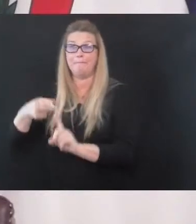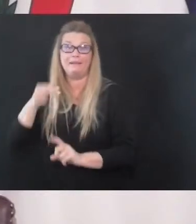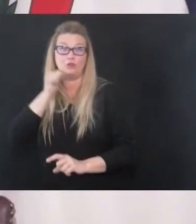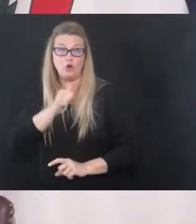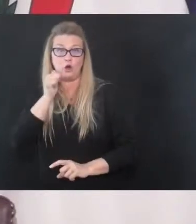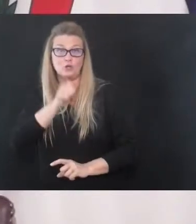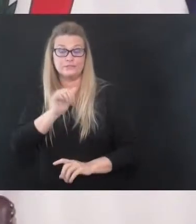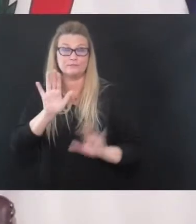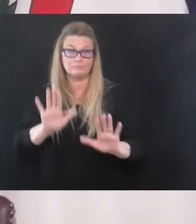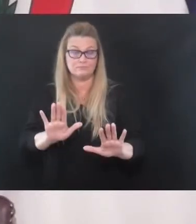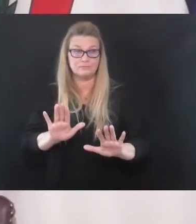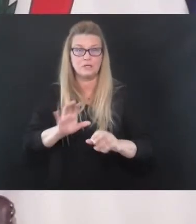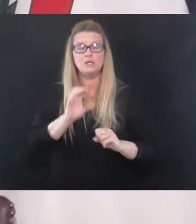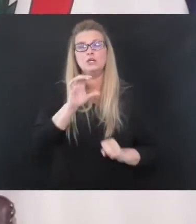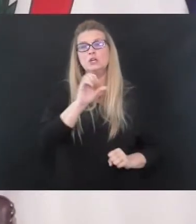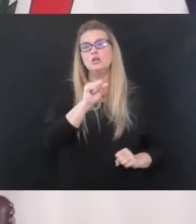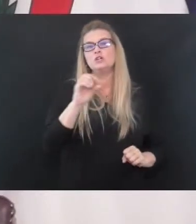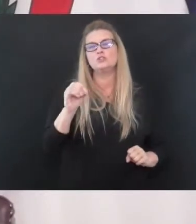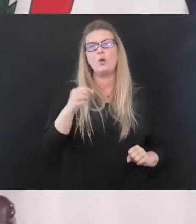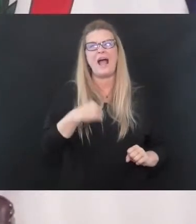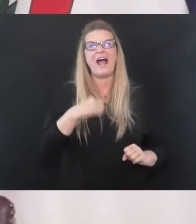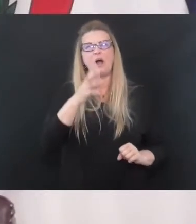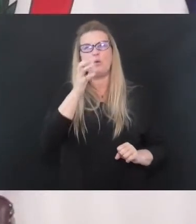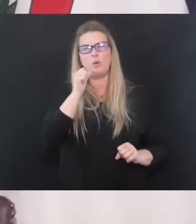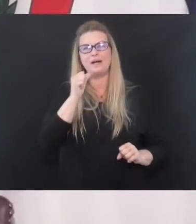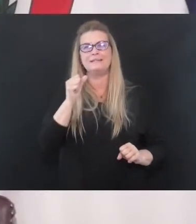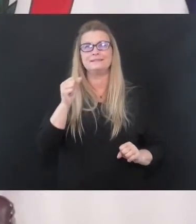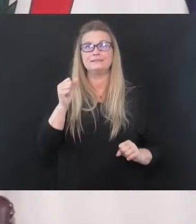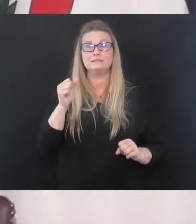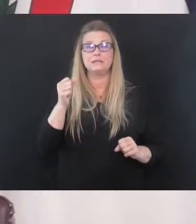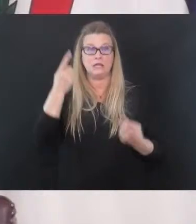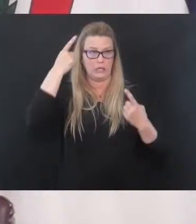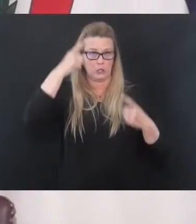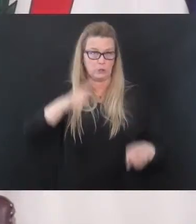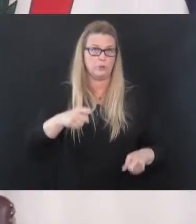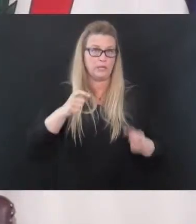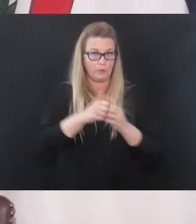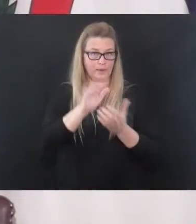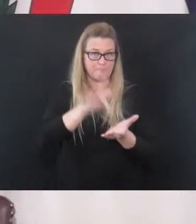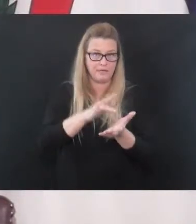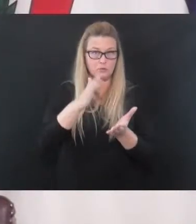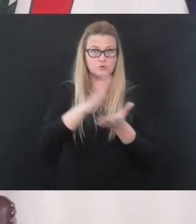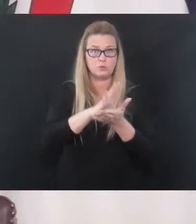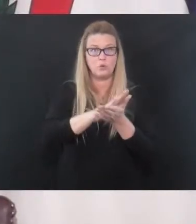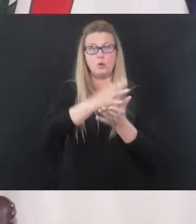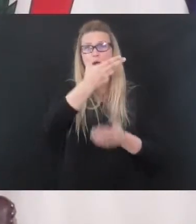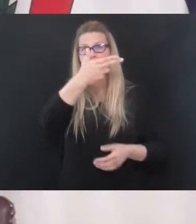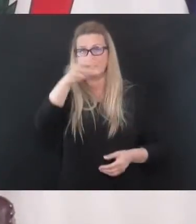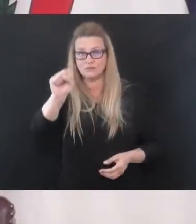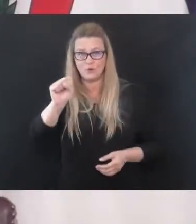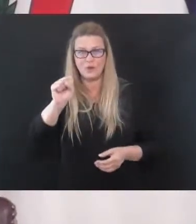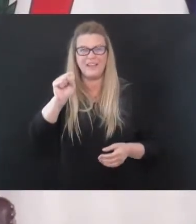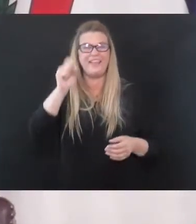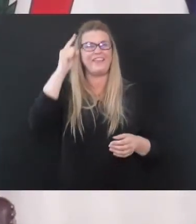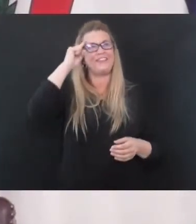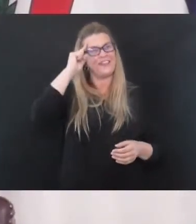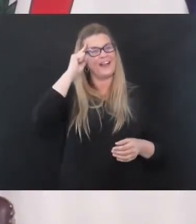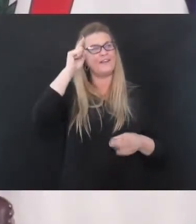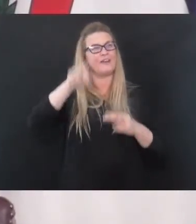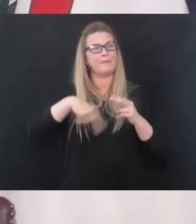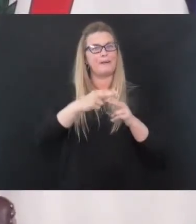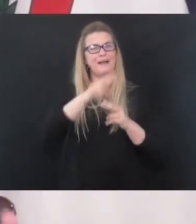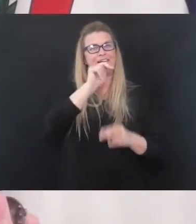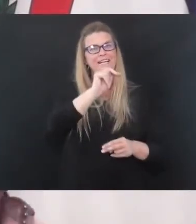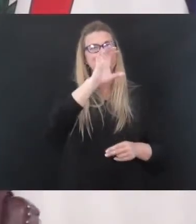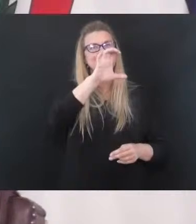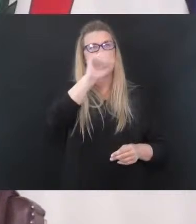so with all that being said, I was absolutely all in from the standpoint of our middle schools and our high schools. And then I thought, well, you know, the